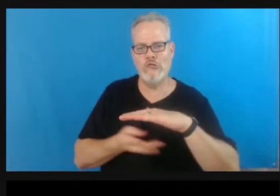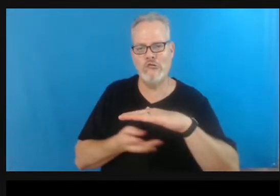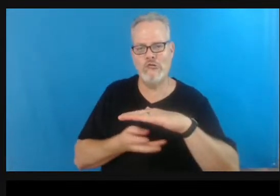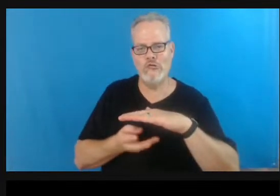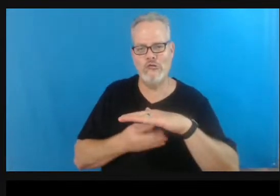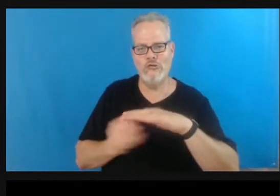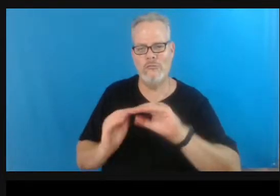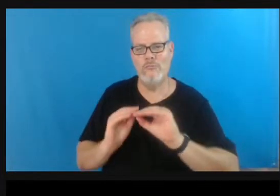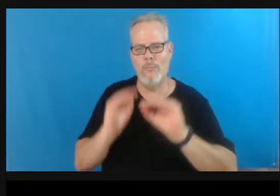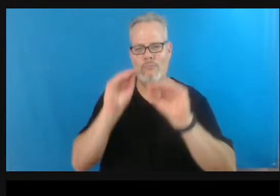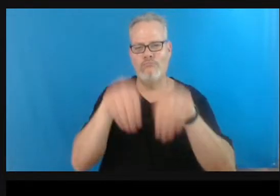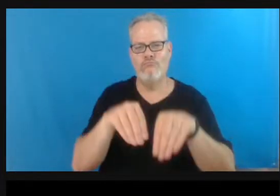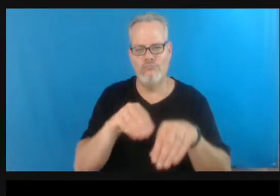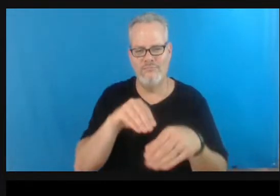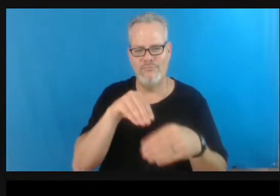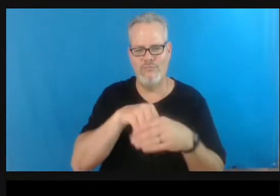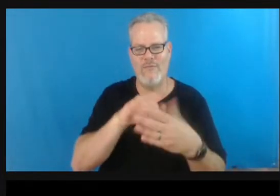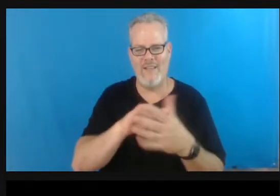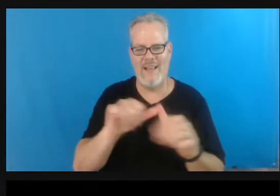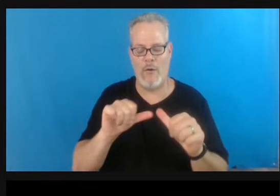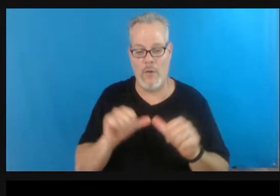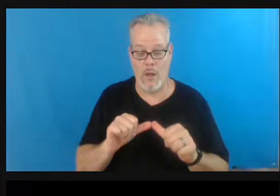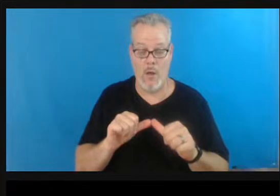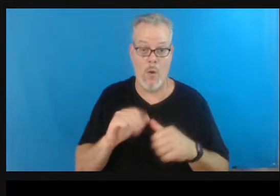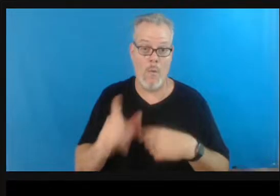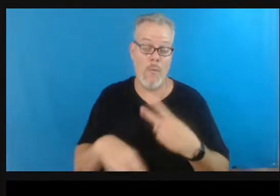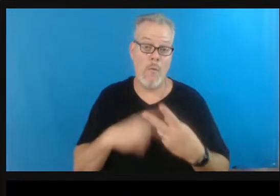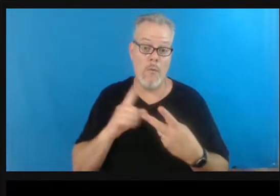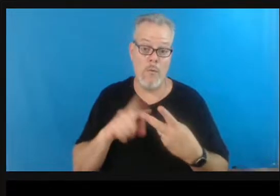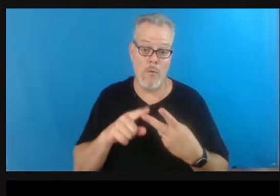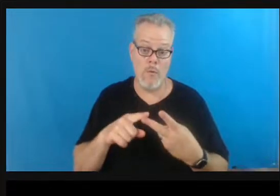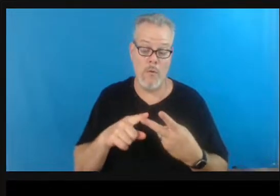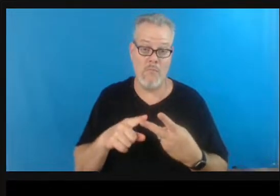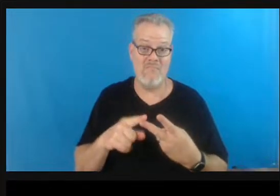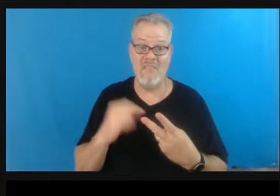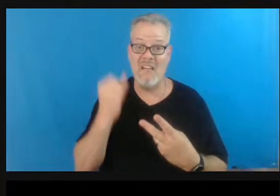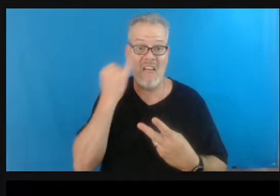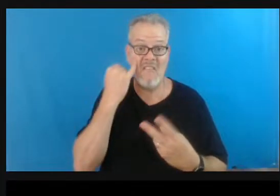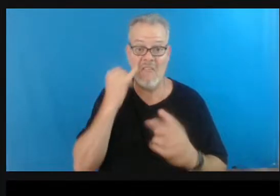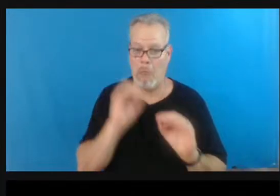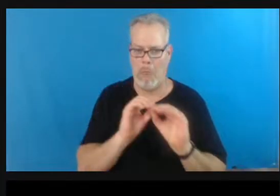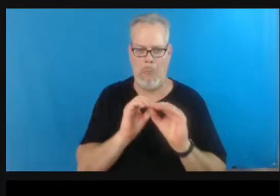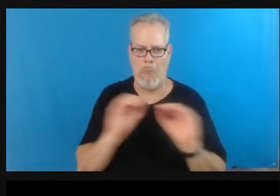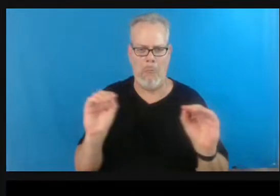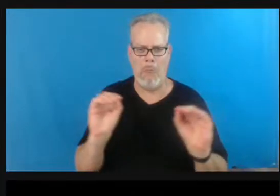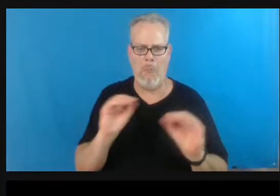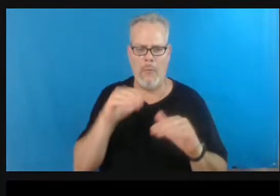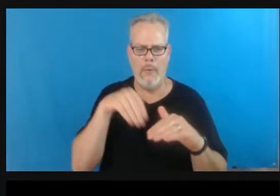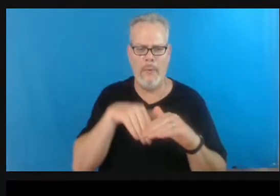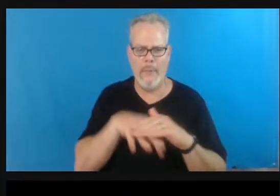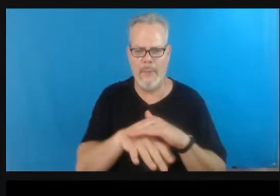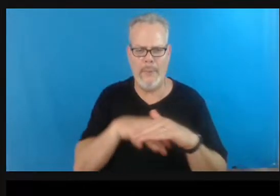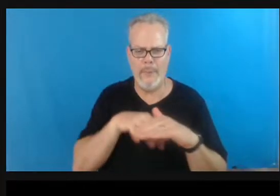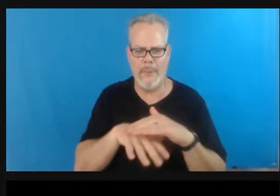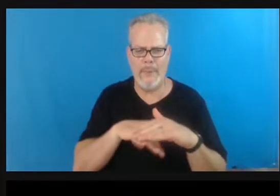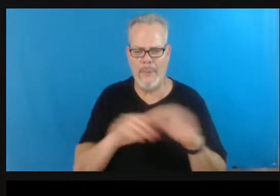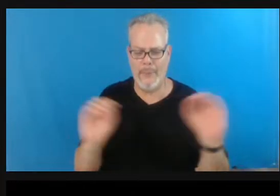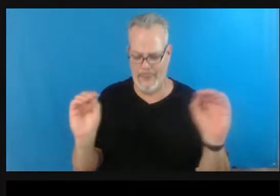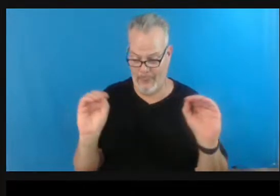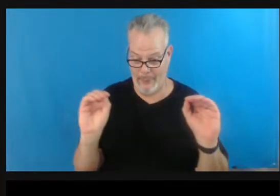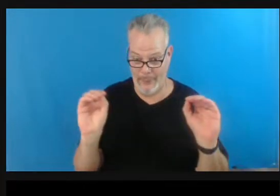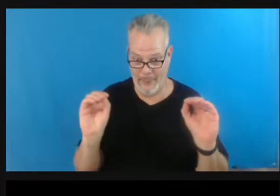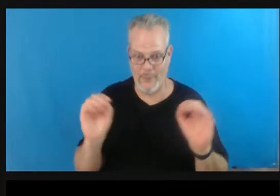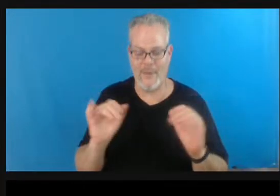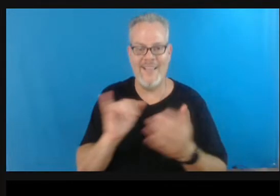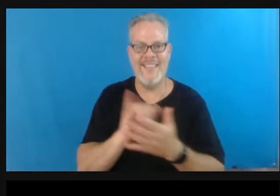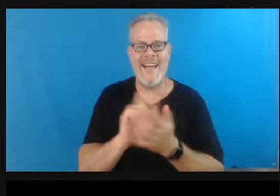it? But on the other hand, even without anything coming into here currently, this is the most recently changed area, and it could just be an